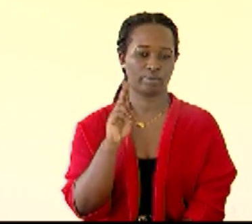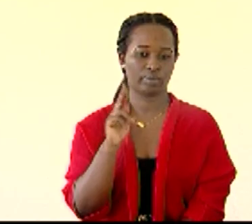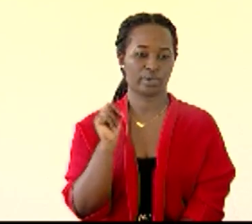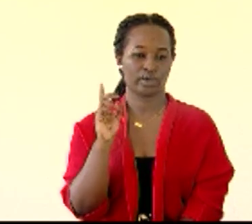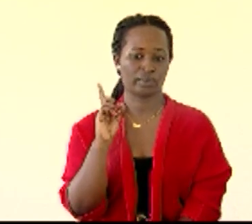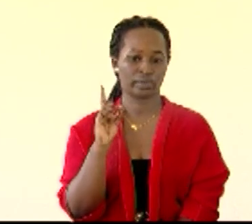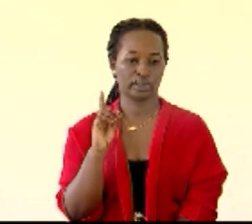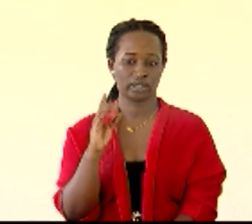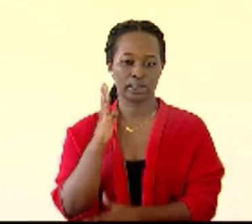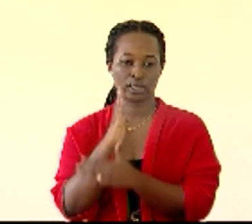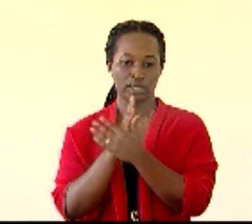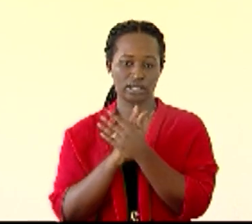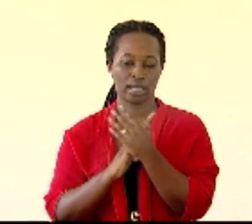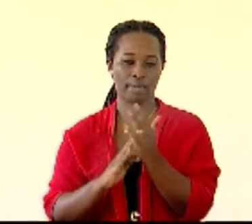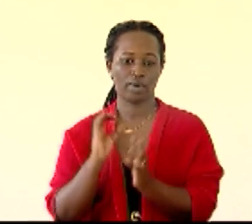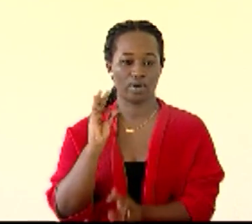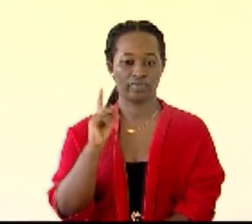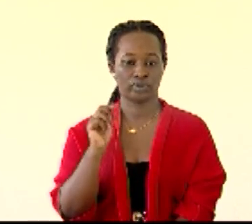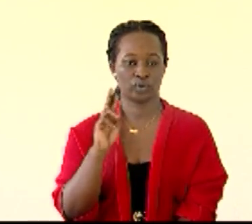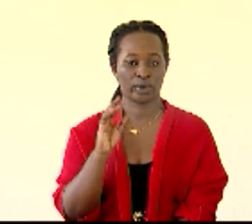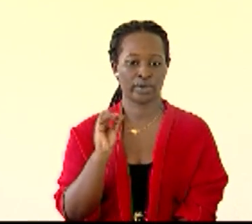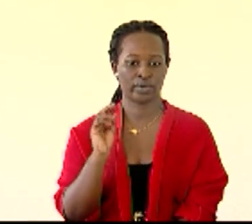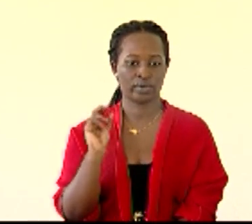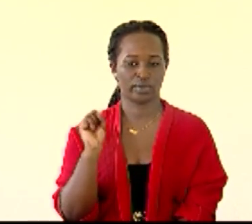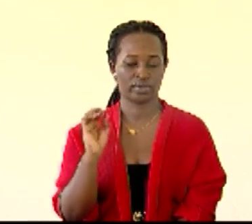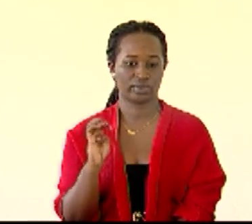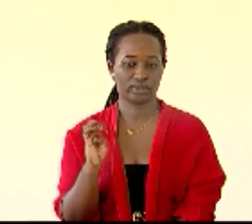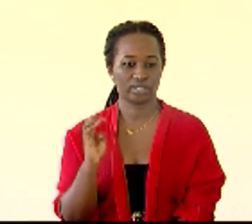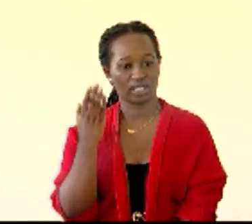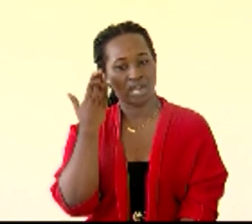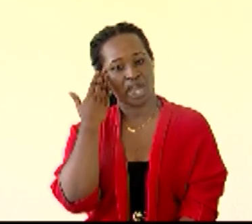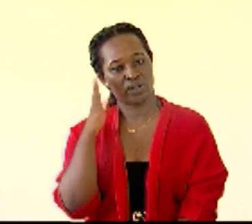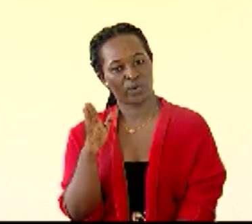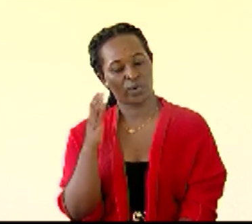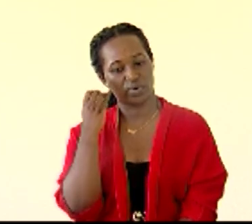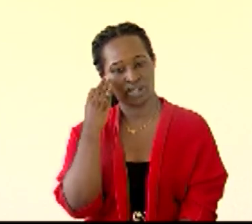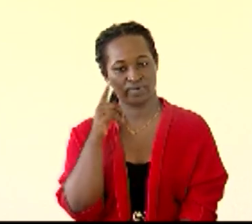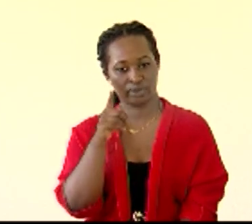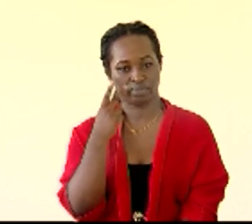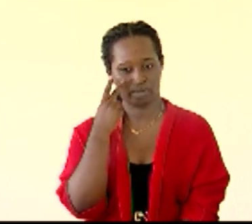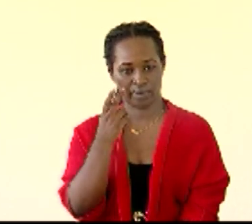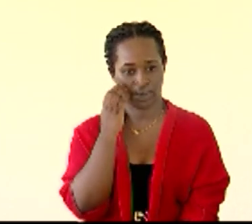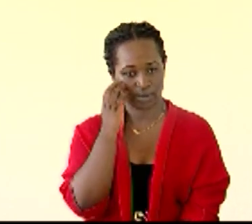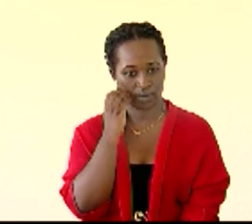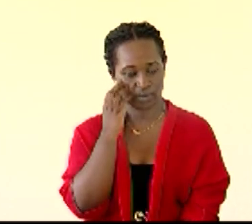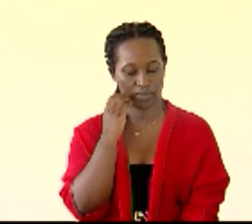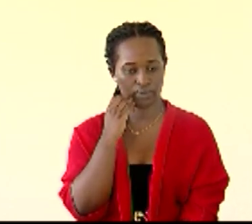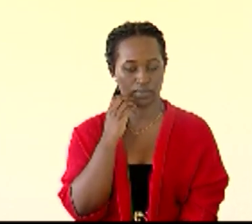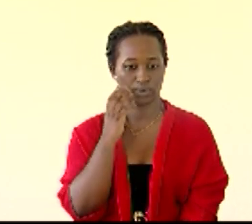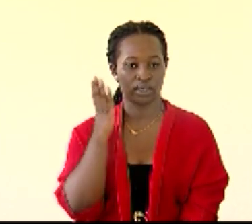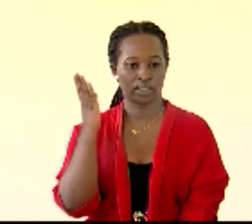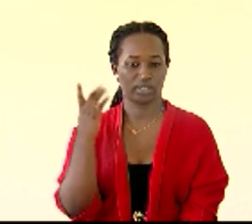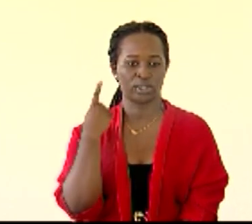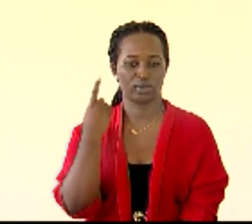sum of that. I love this. I don't know whether you really don't see it. This is